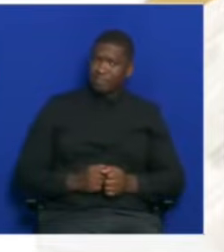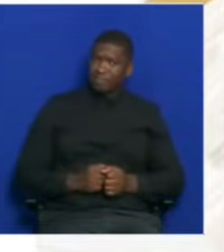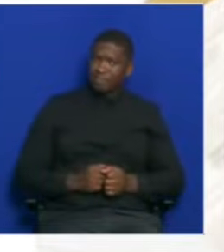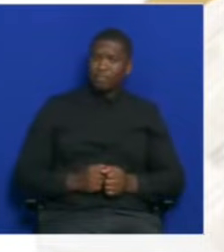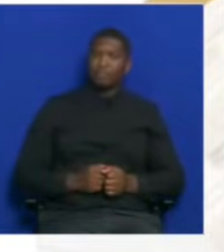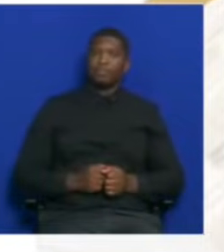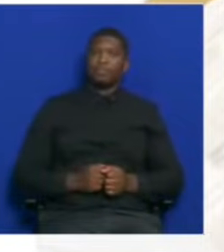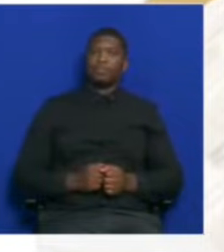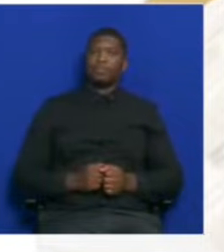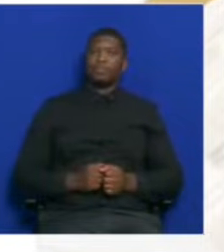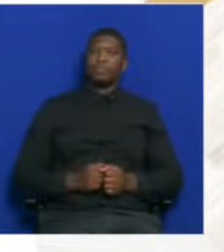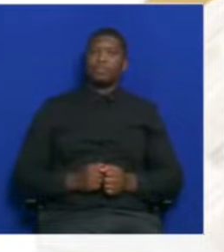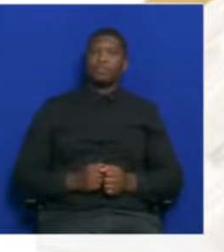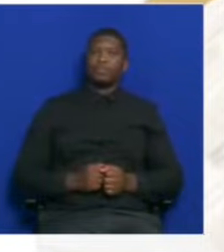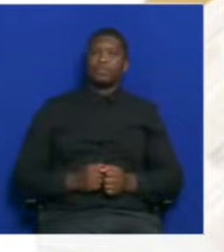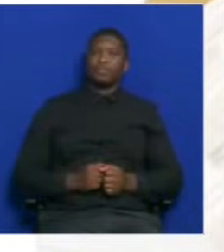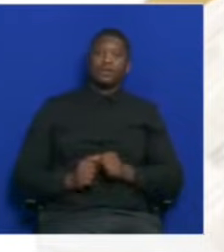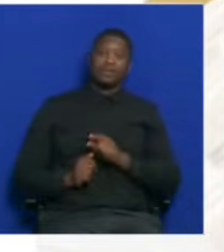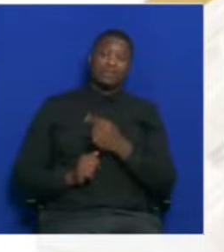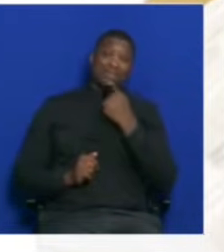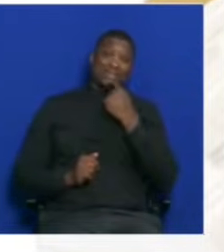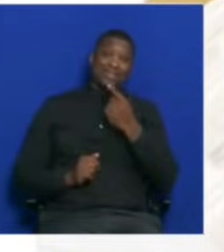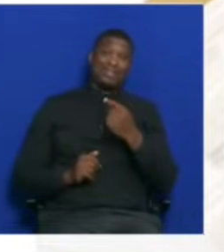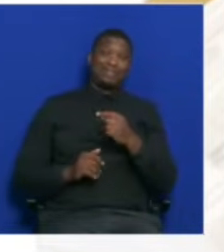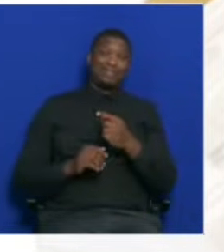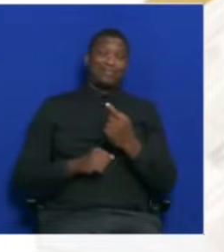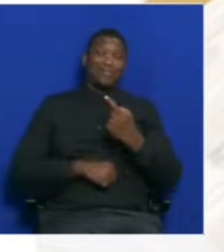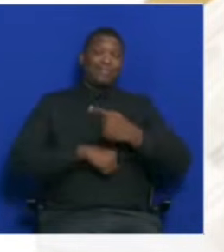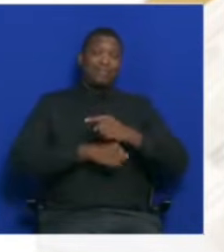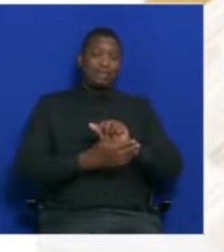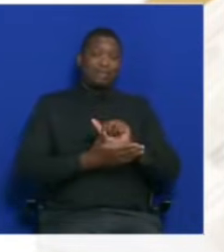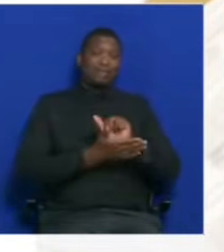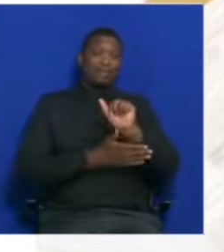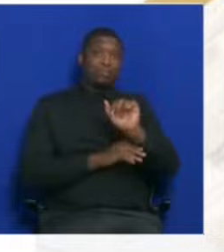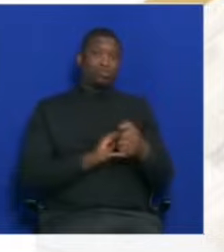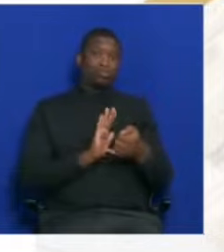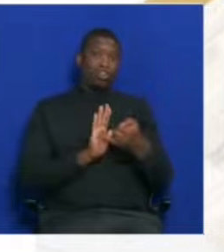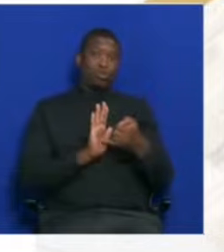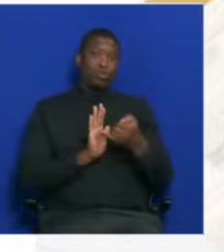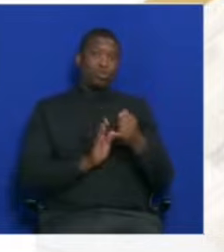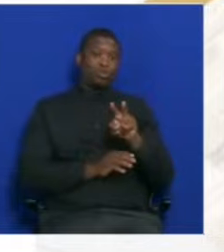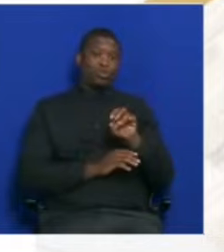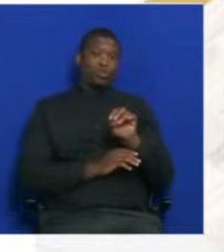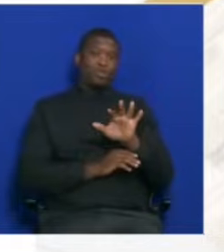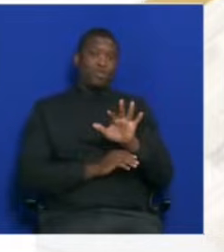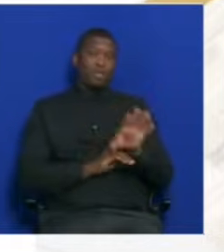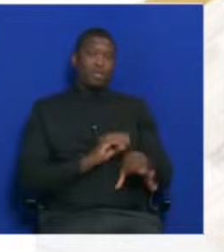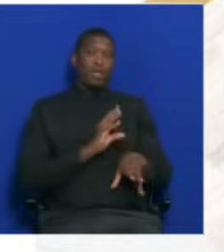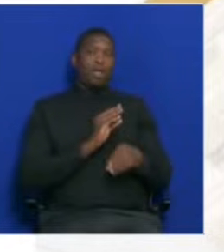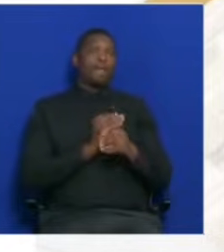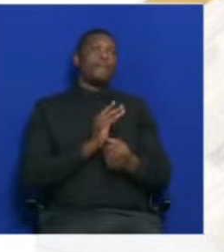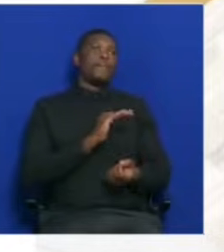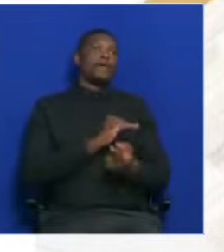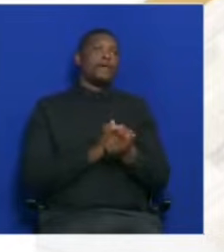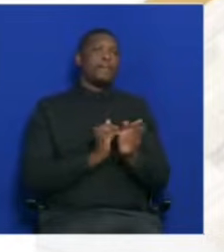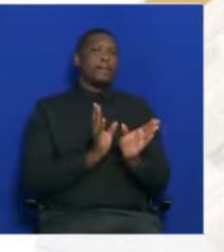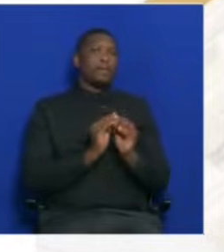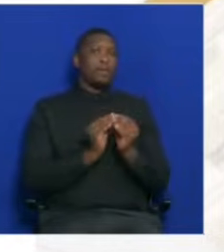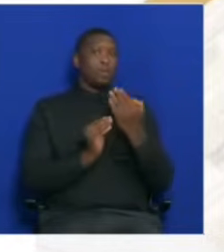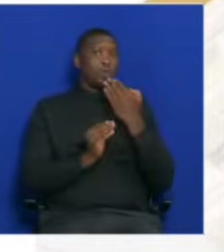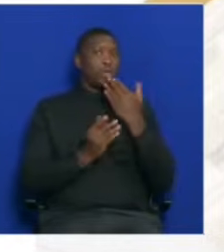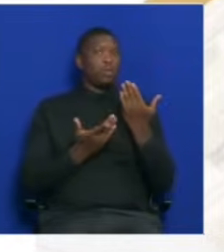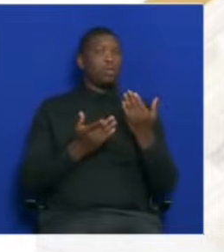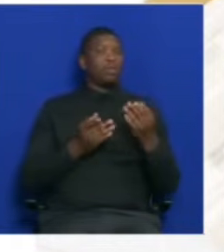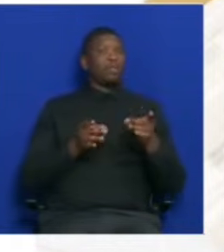So it just says, on 16 January 2025, there was a scheduled meeting with a deputy director, senior investigator, Binang,